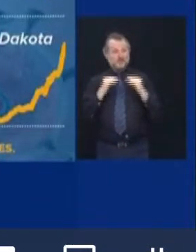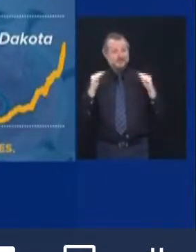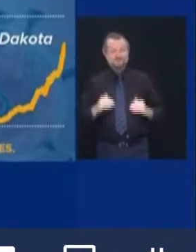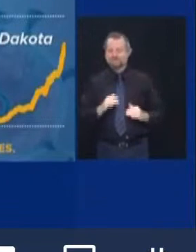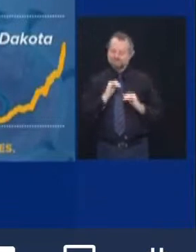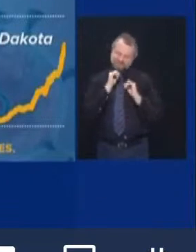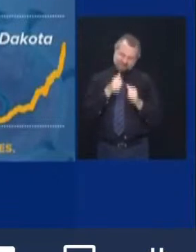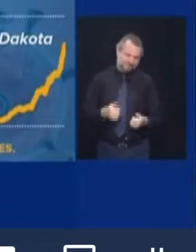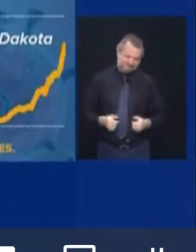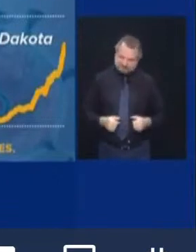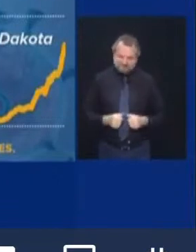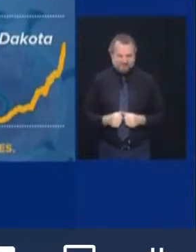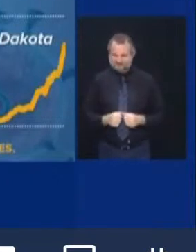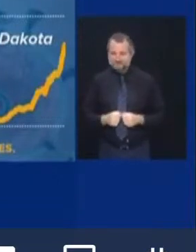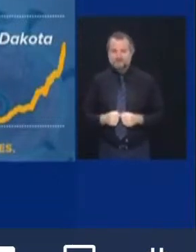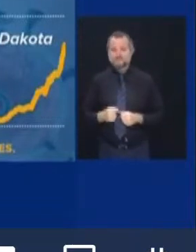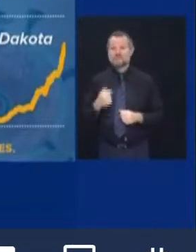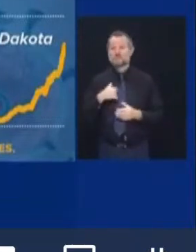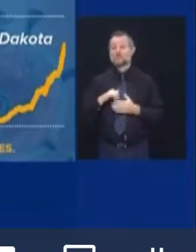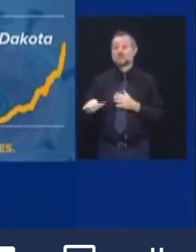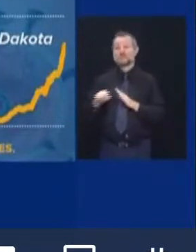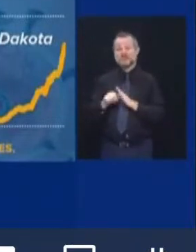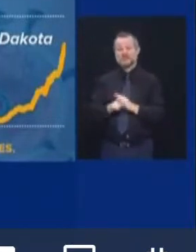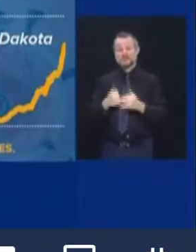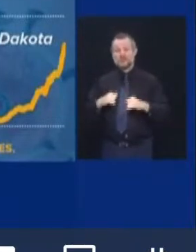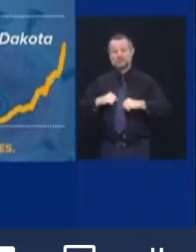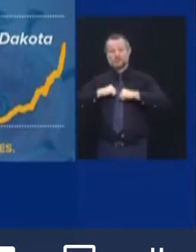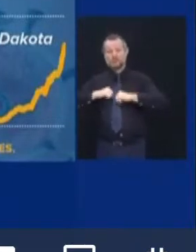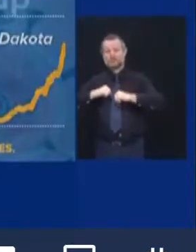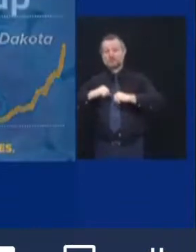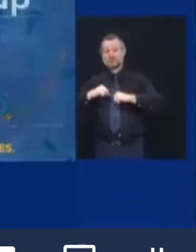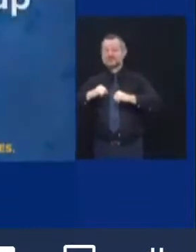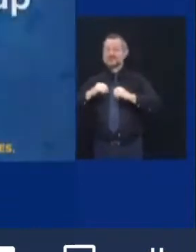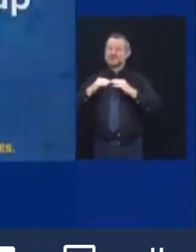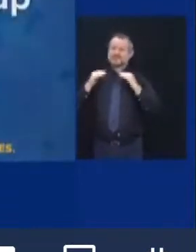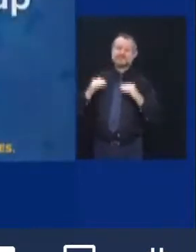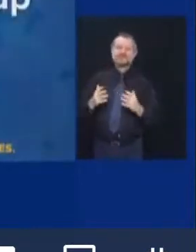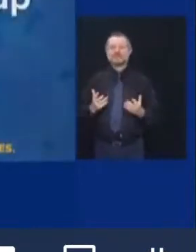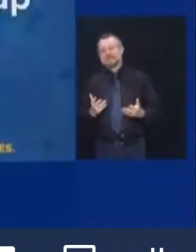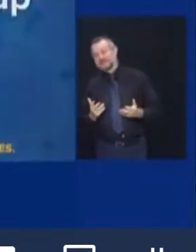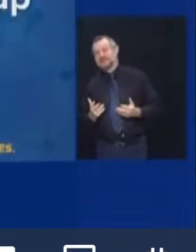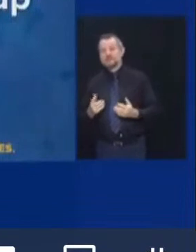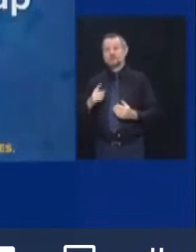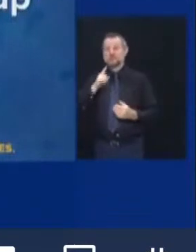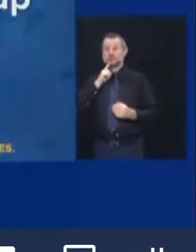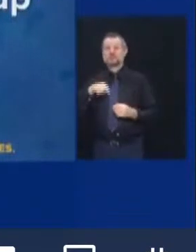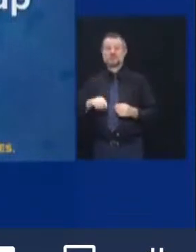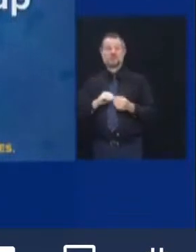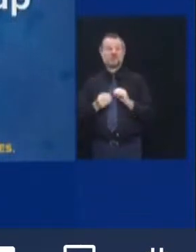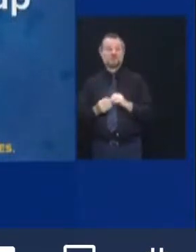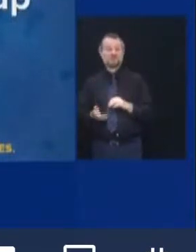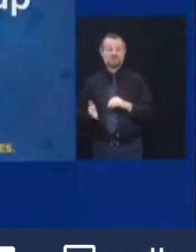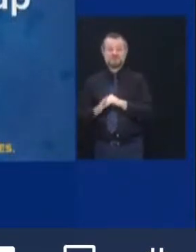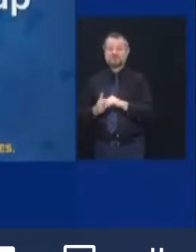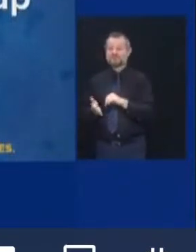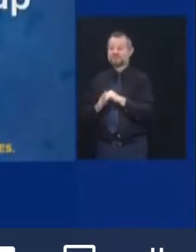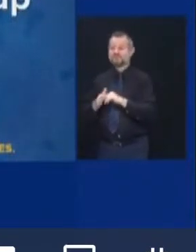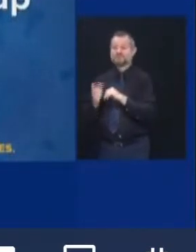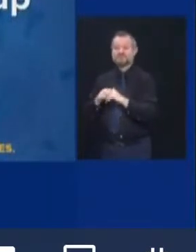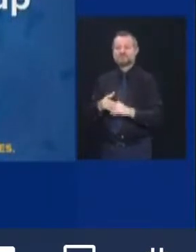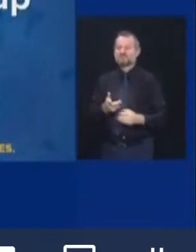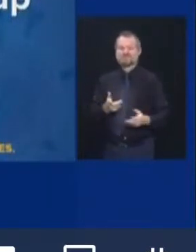The state protecting its boundaries. So the numbers are going up all across the country. You can't